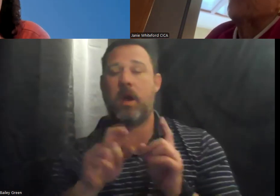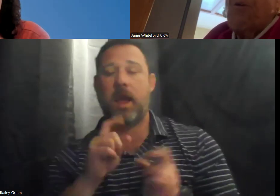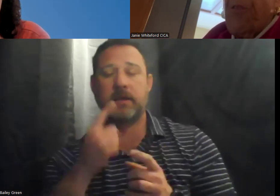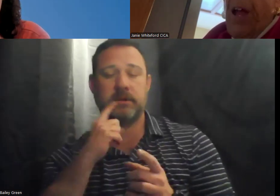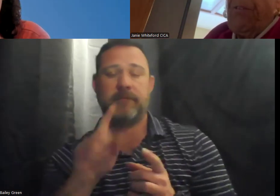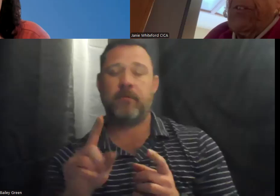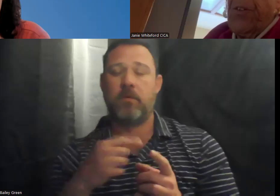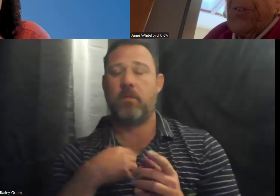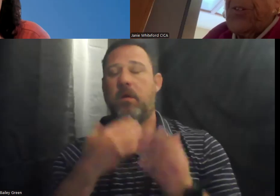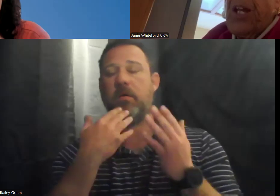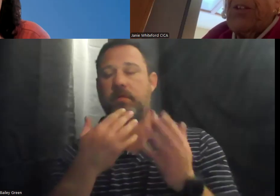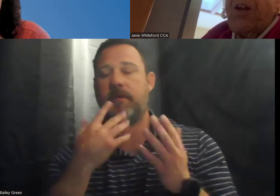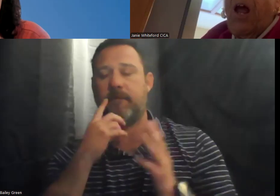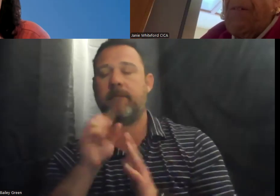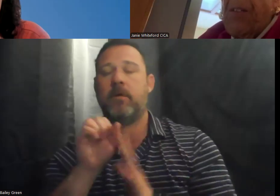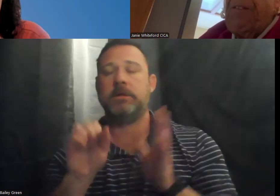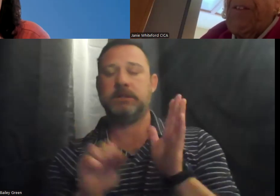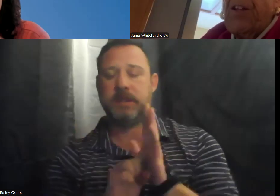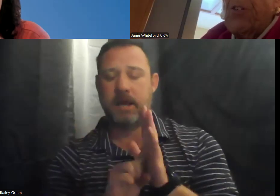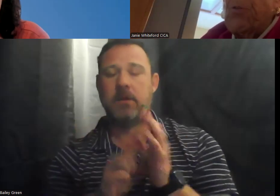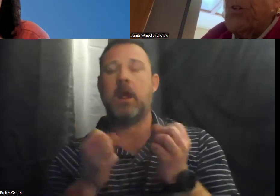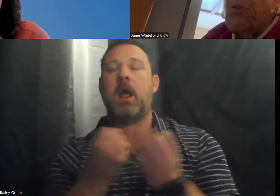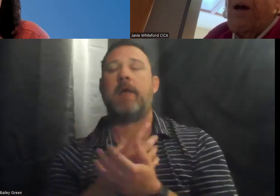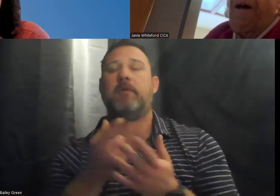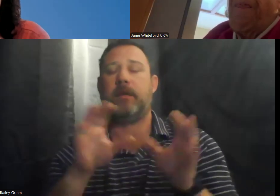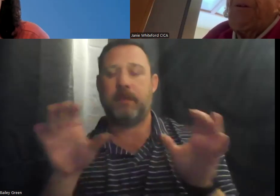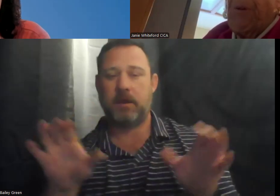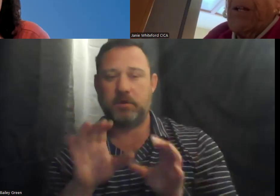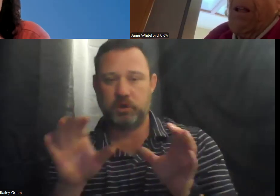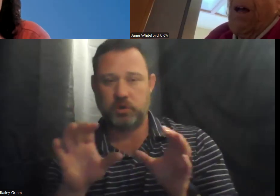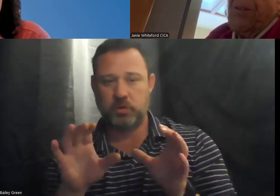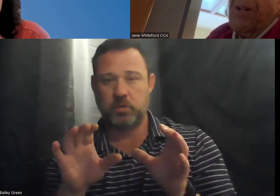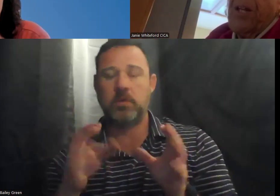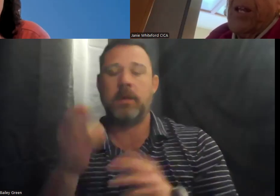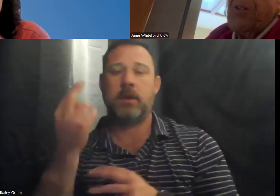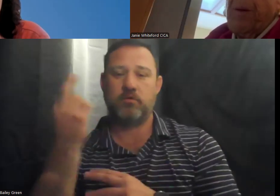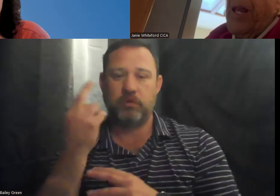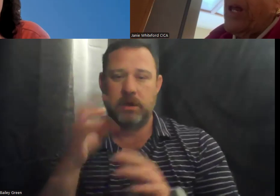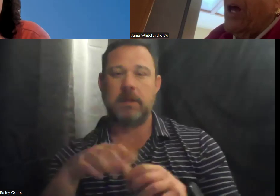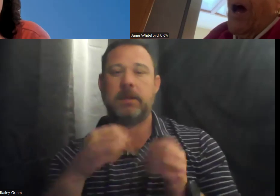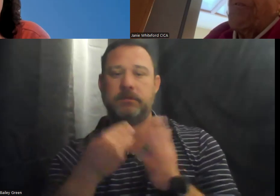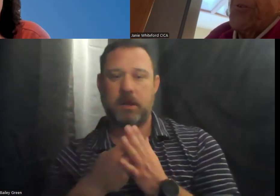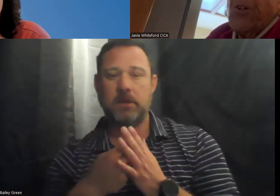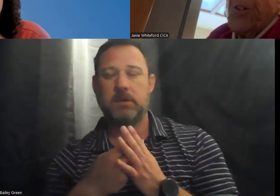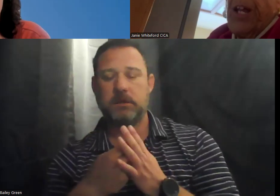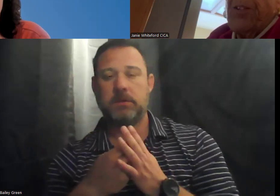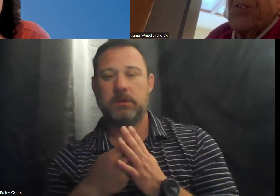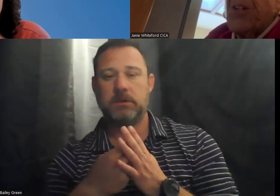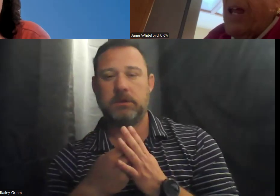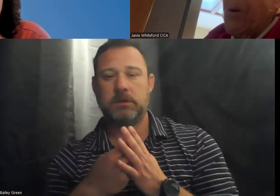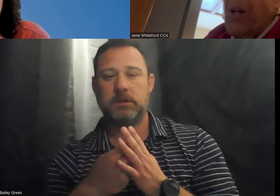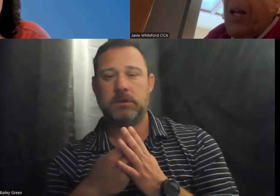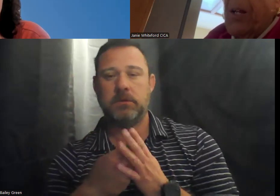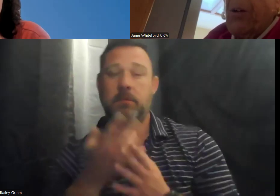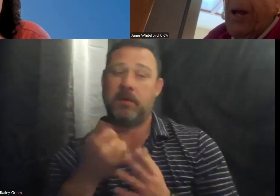are so thankful for the state that everything that they do, they realize that it takes money. Unfortunately, it's a